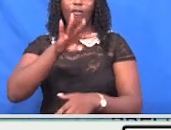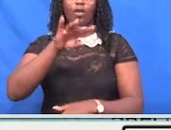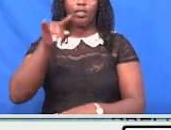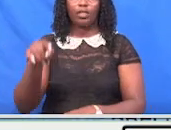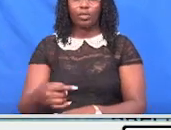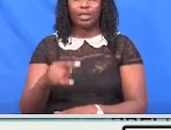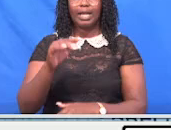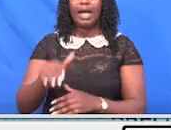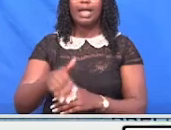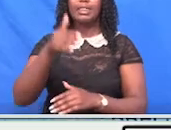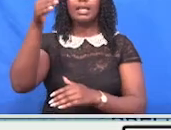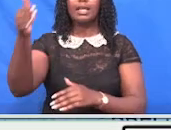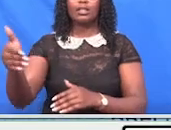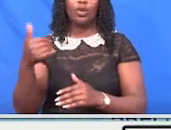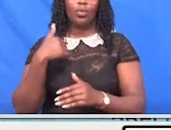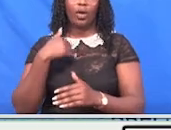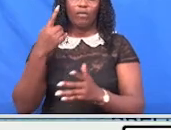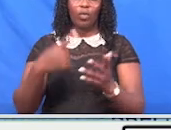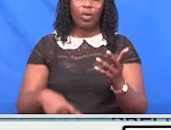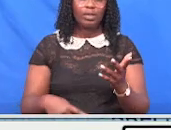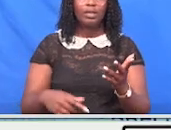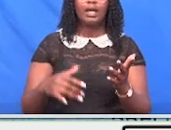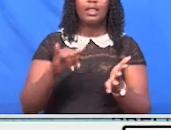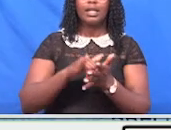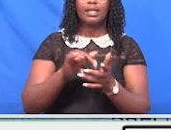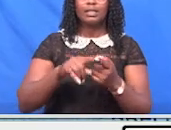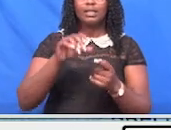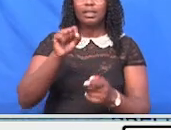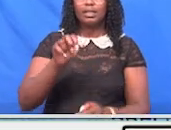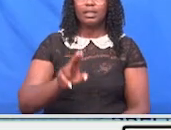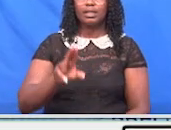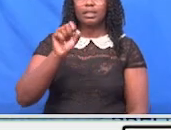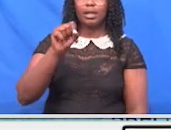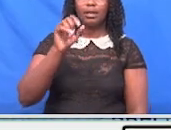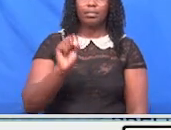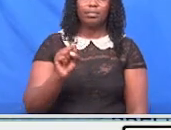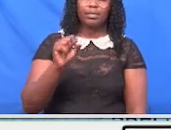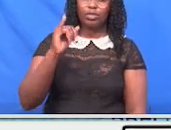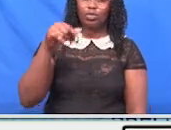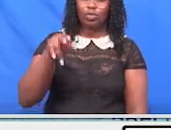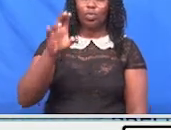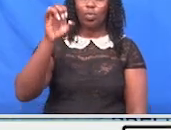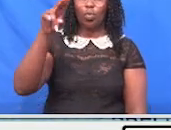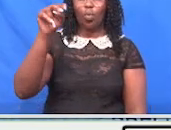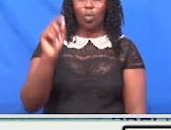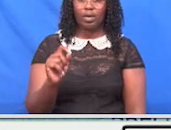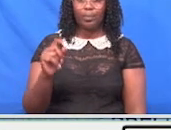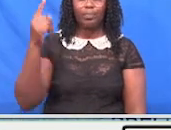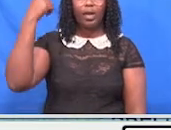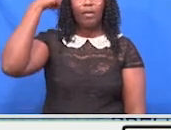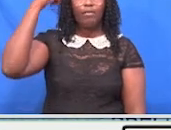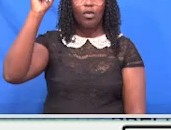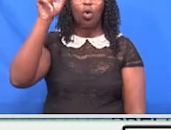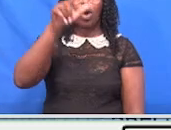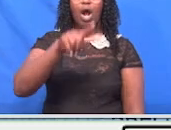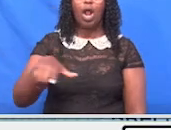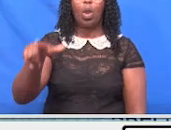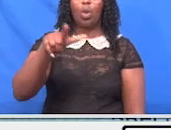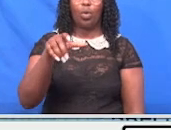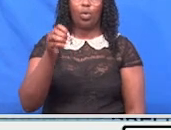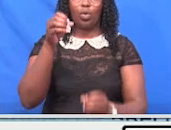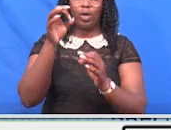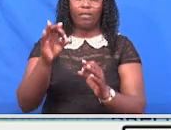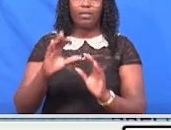one, we call it the subsequent class. So it's 1,000 less for a local. If it's a company that